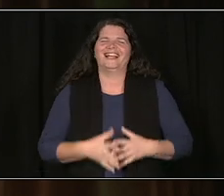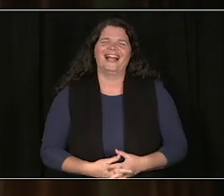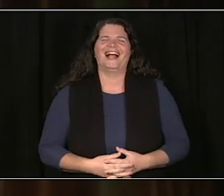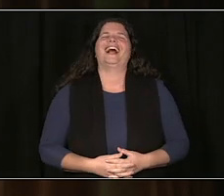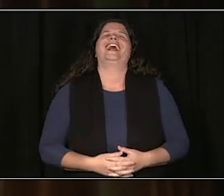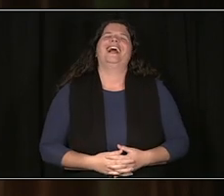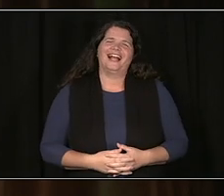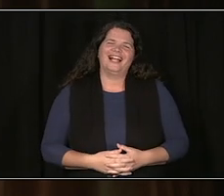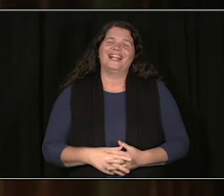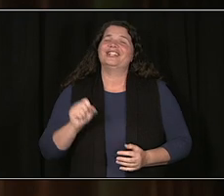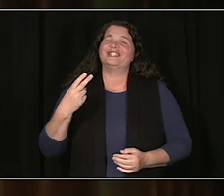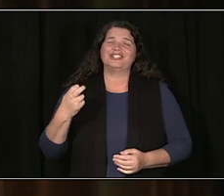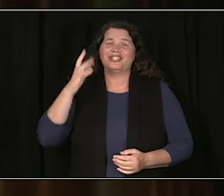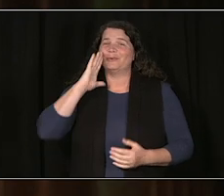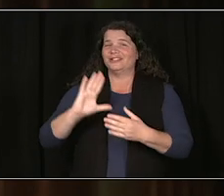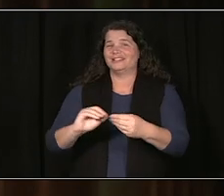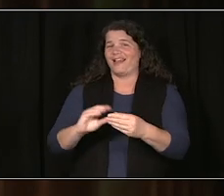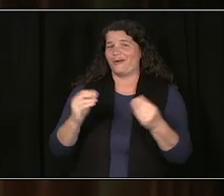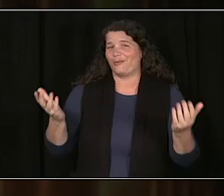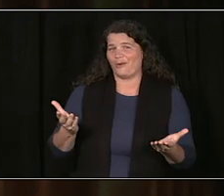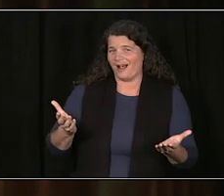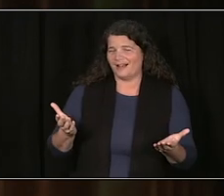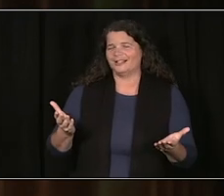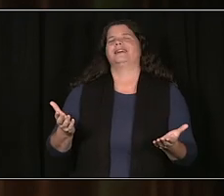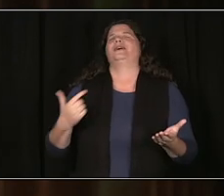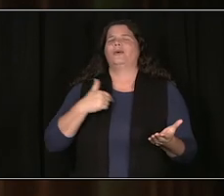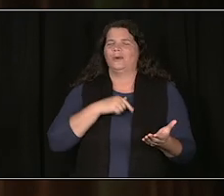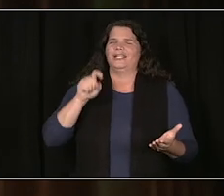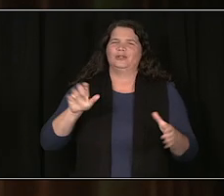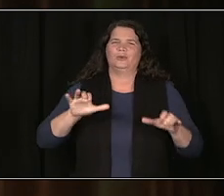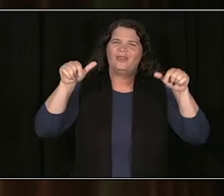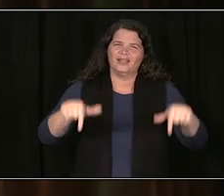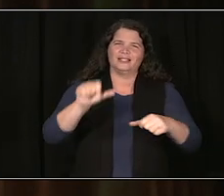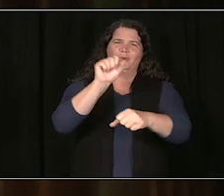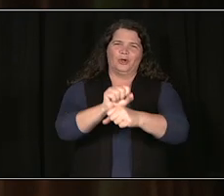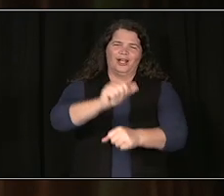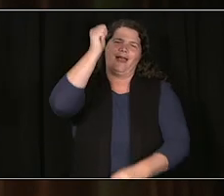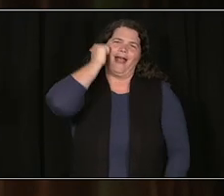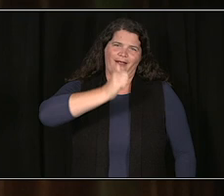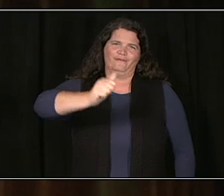But she would say if she was here, we gotta do this every day. This is a